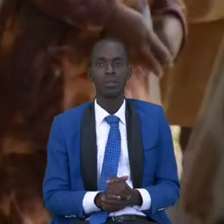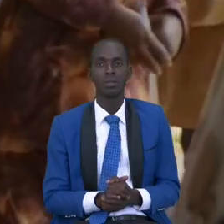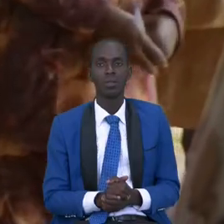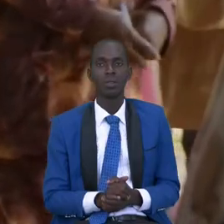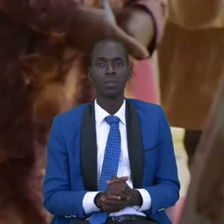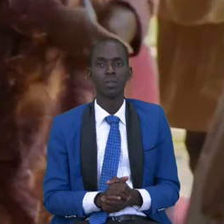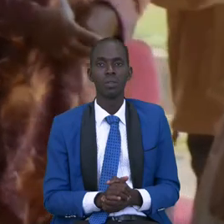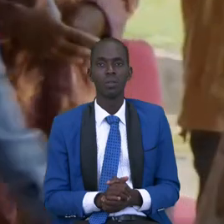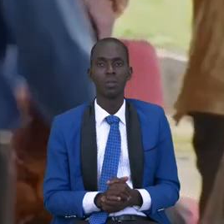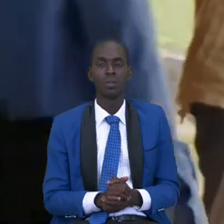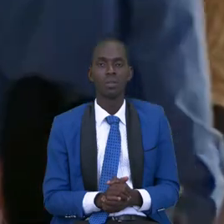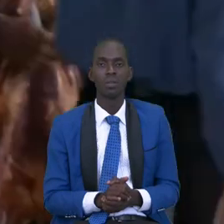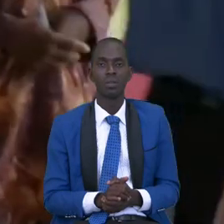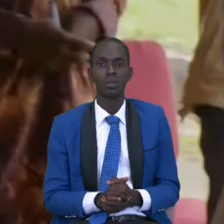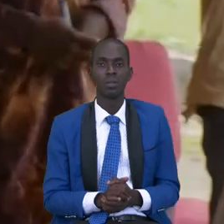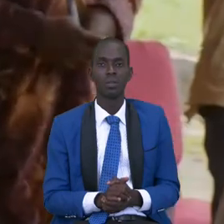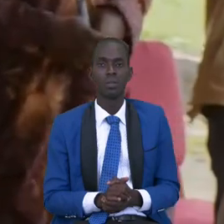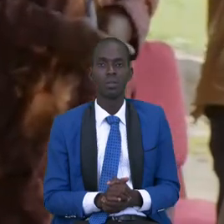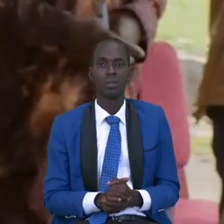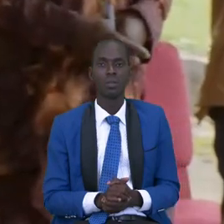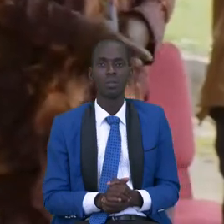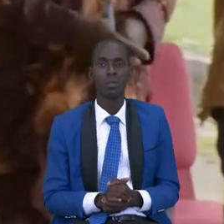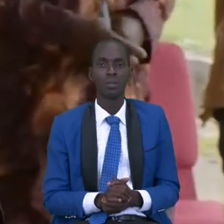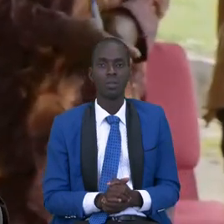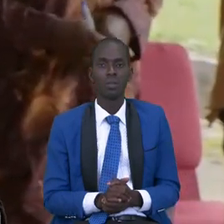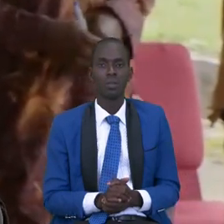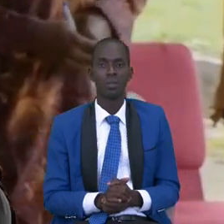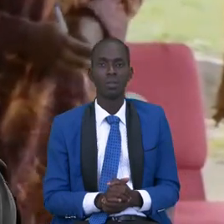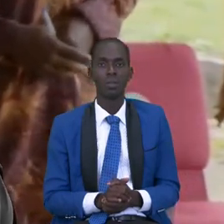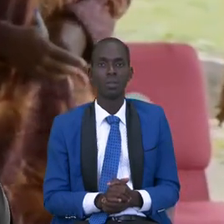Open your mouth.